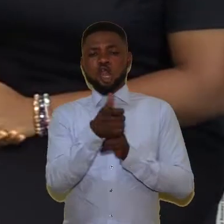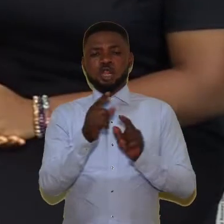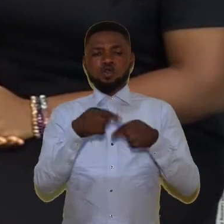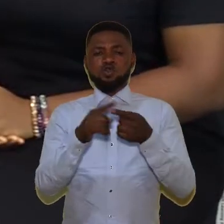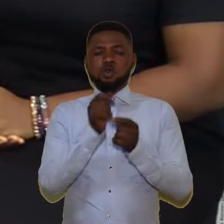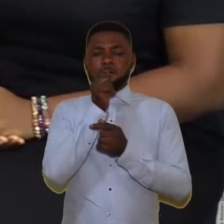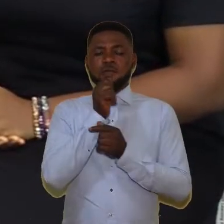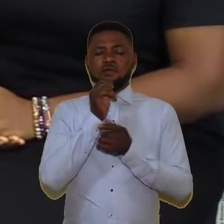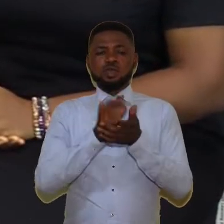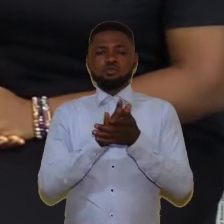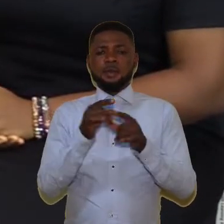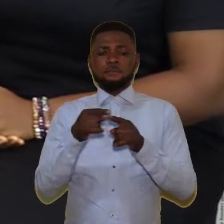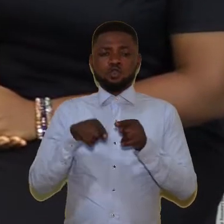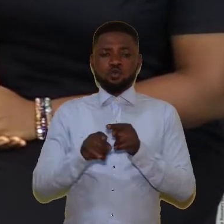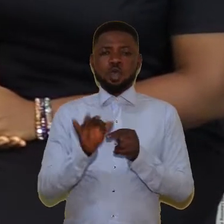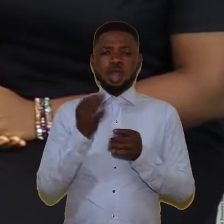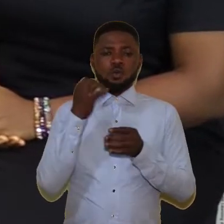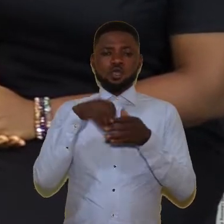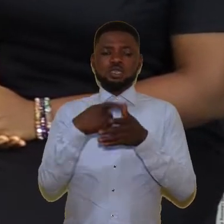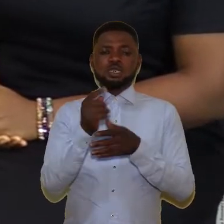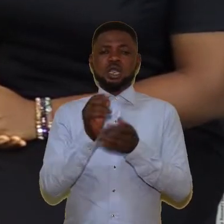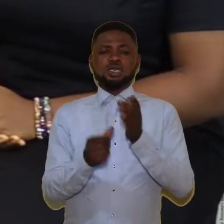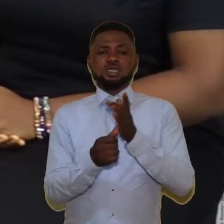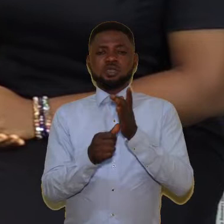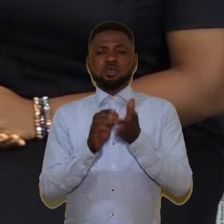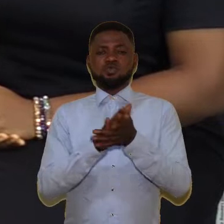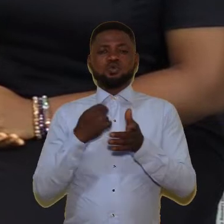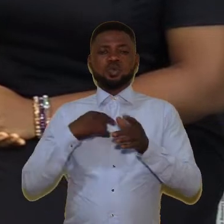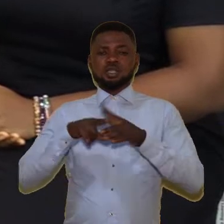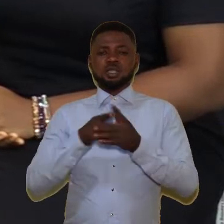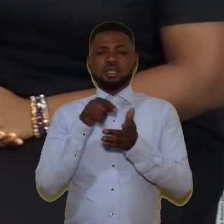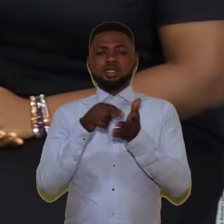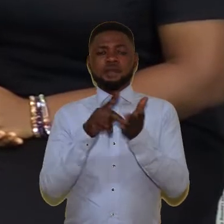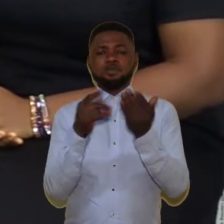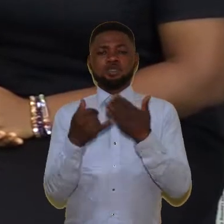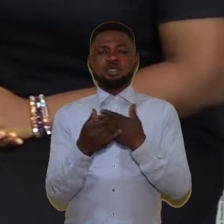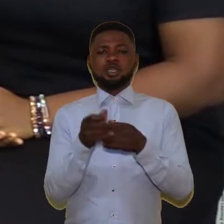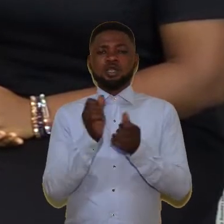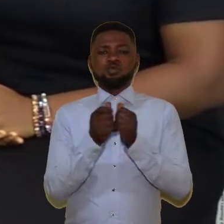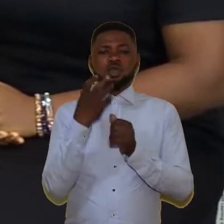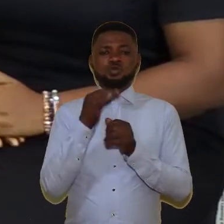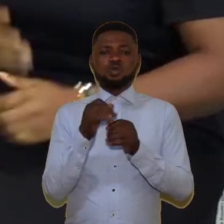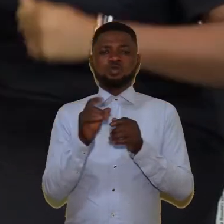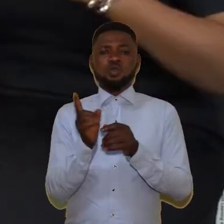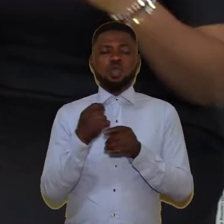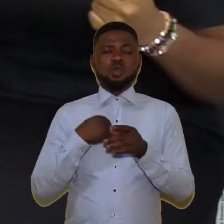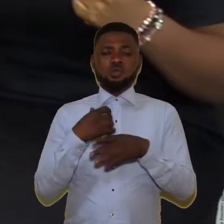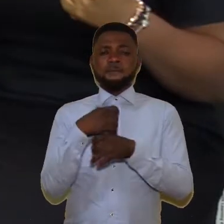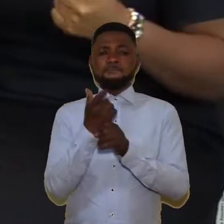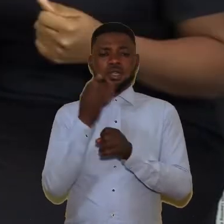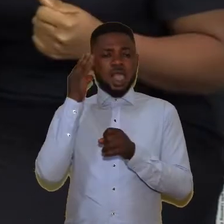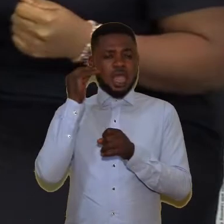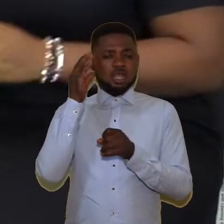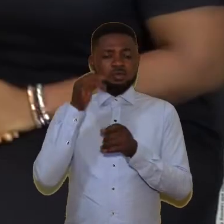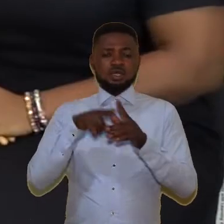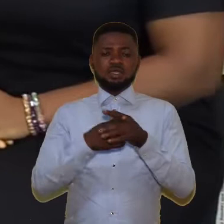private school? But while I was in the senior school, we started this project, which was where the main experience